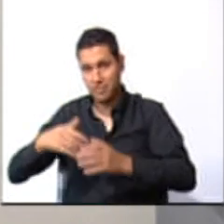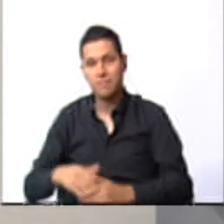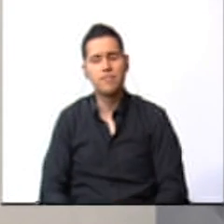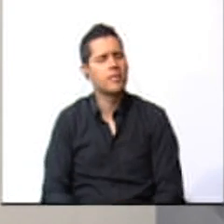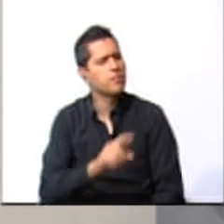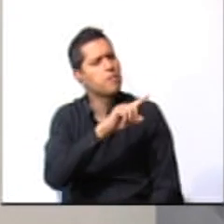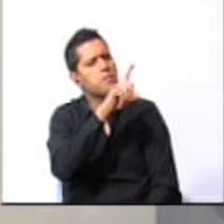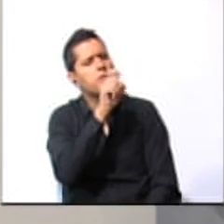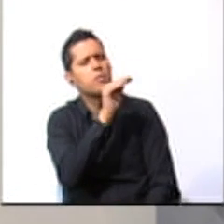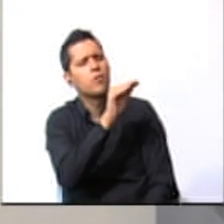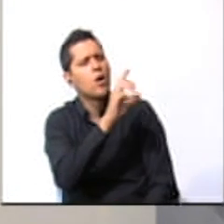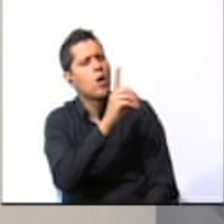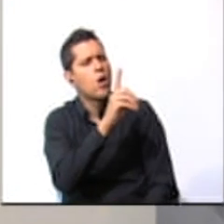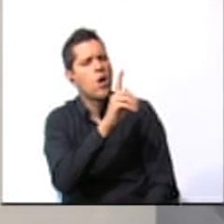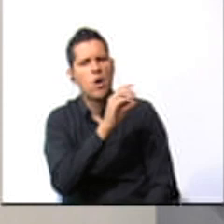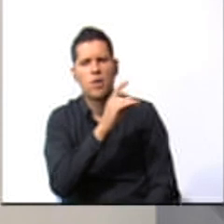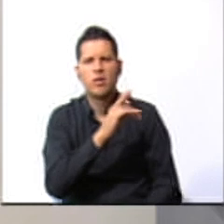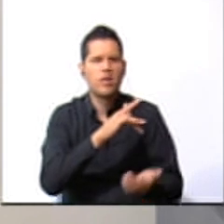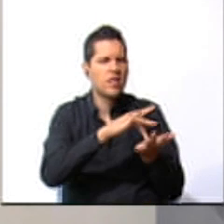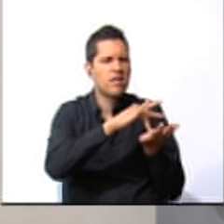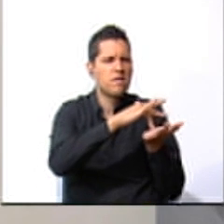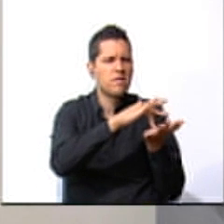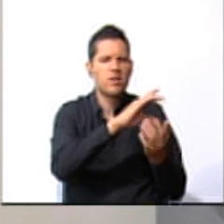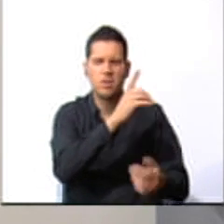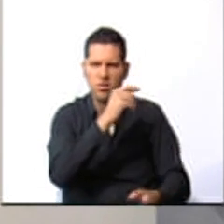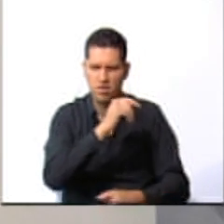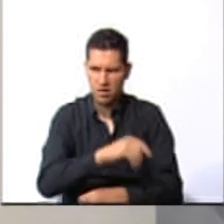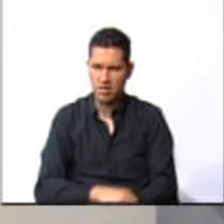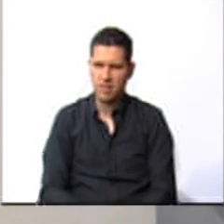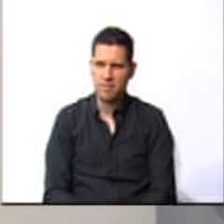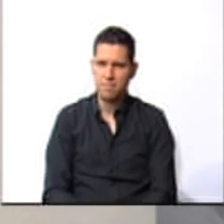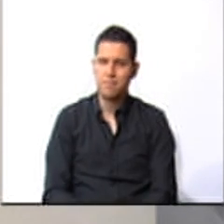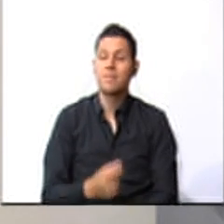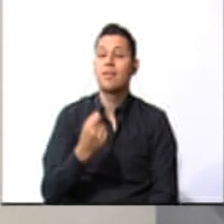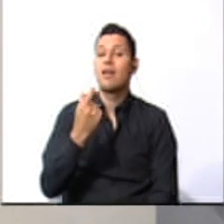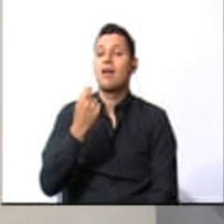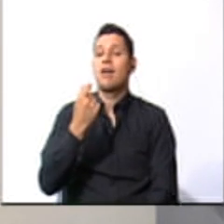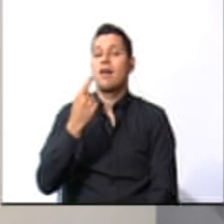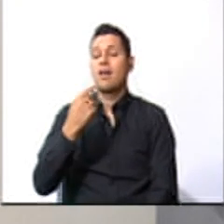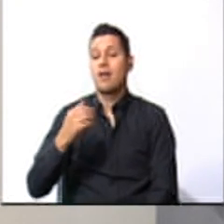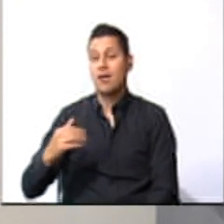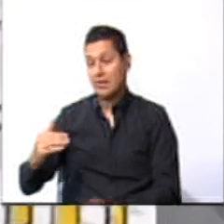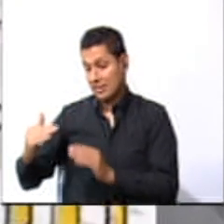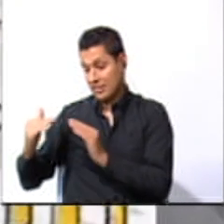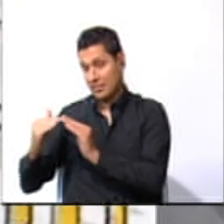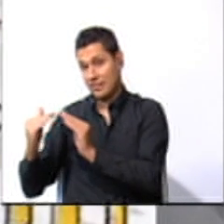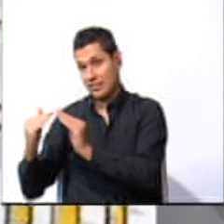Where is the drugstore? It's in front of the church.